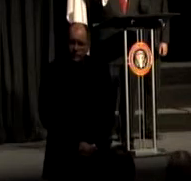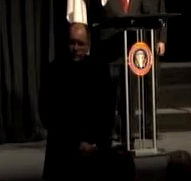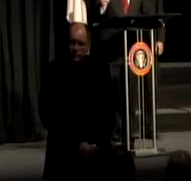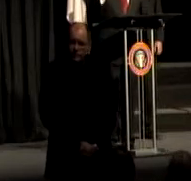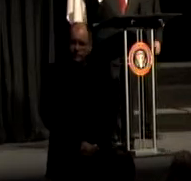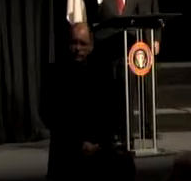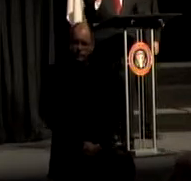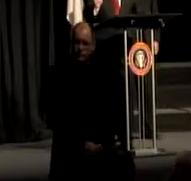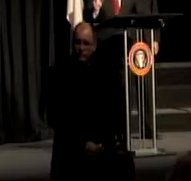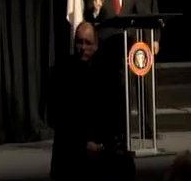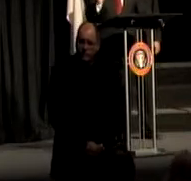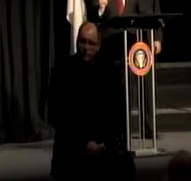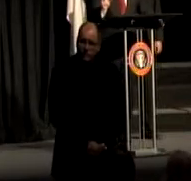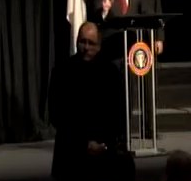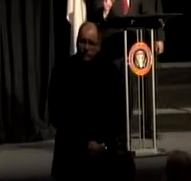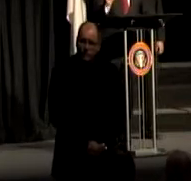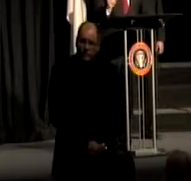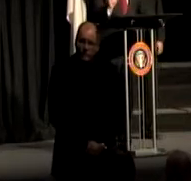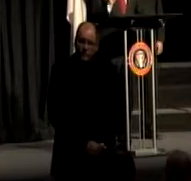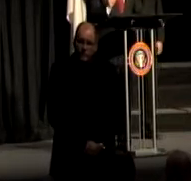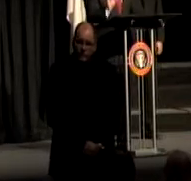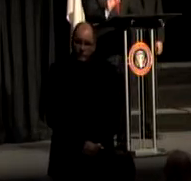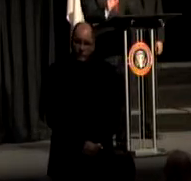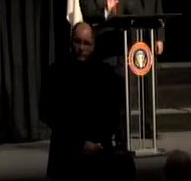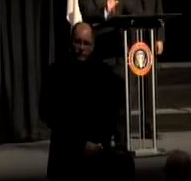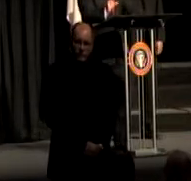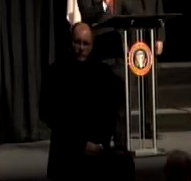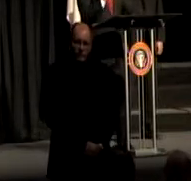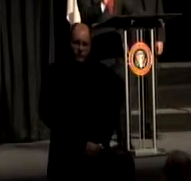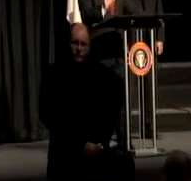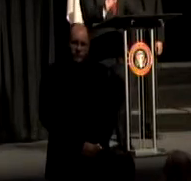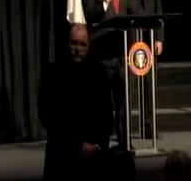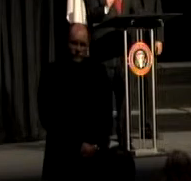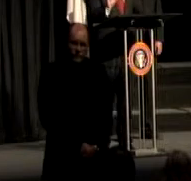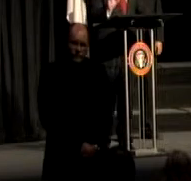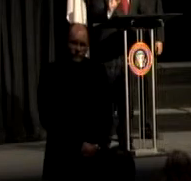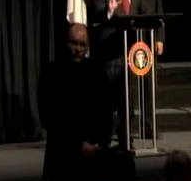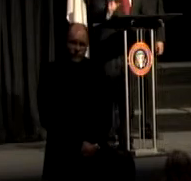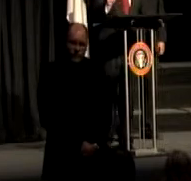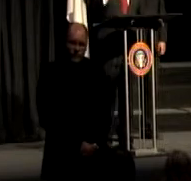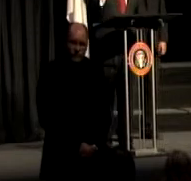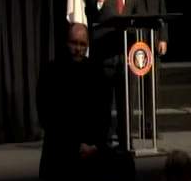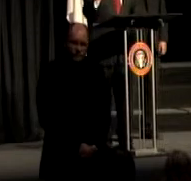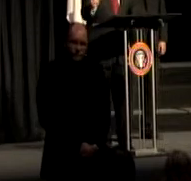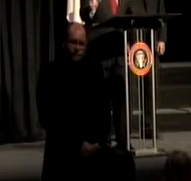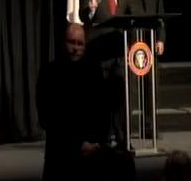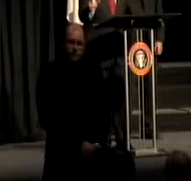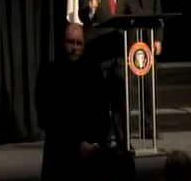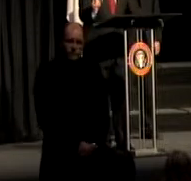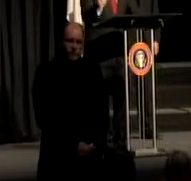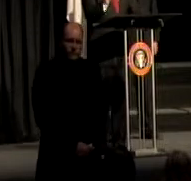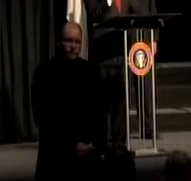Satan is like a roaring lion seeking whom he may devour and what he wants more than anything else he wants to ruin